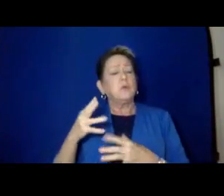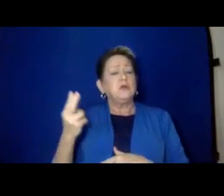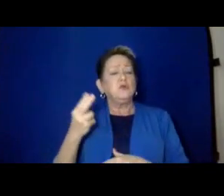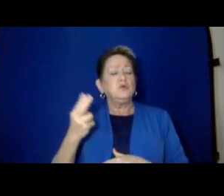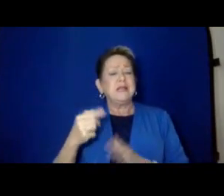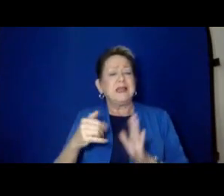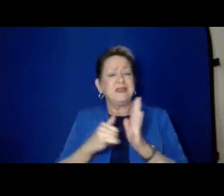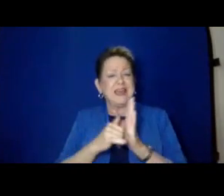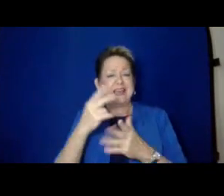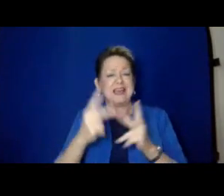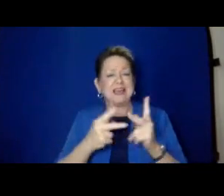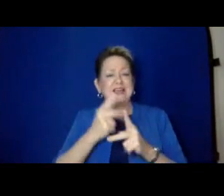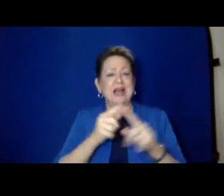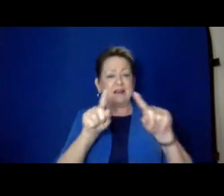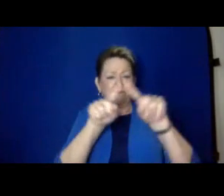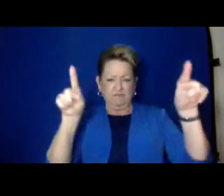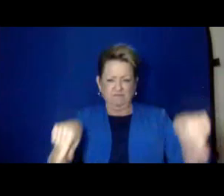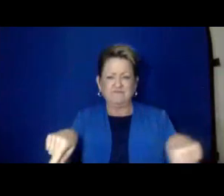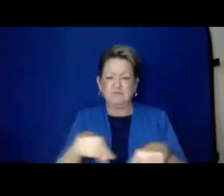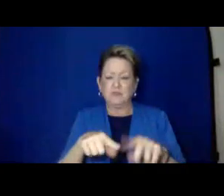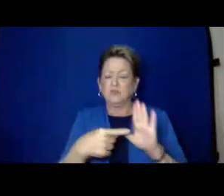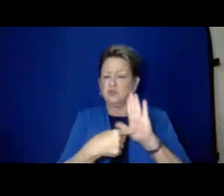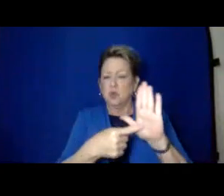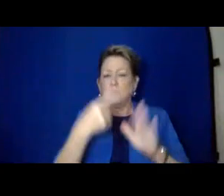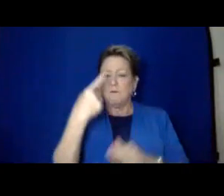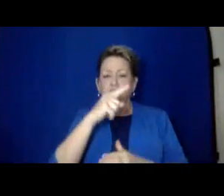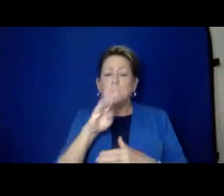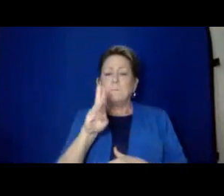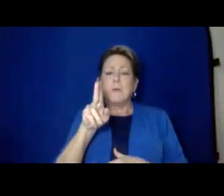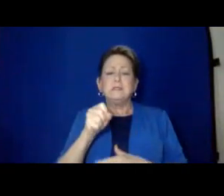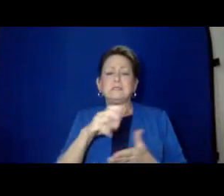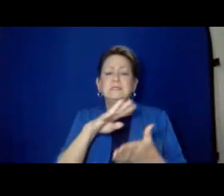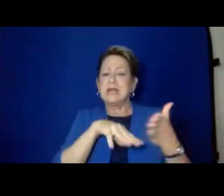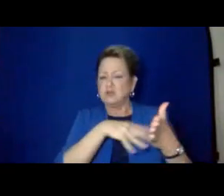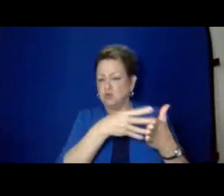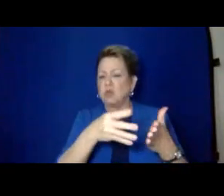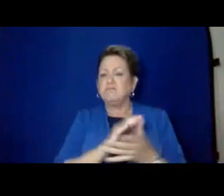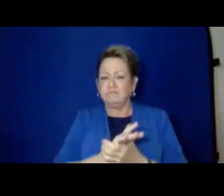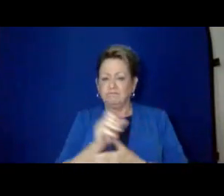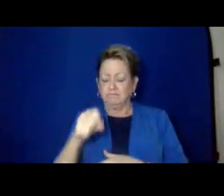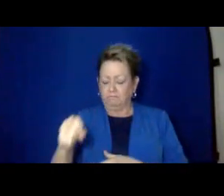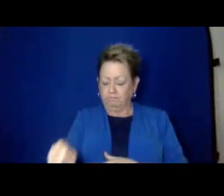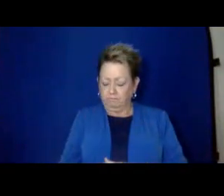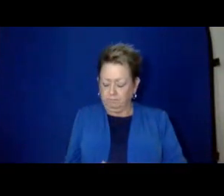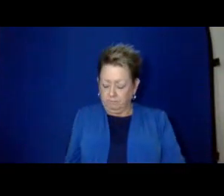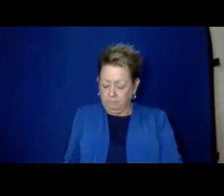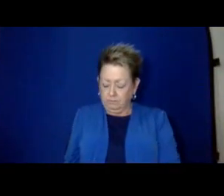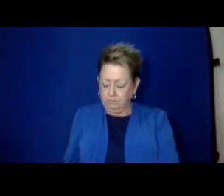similar dashboards that exist on the bus side for scheduling, but that would be a main target audience.